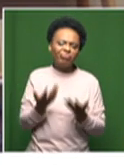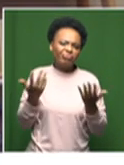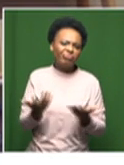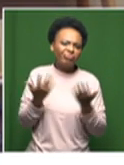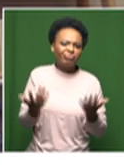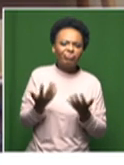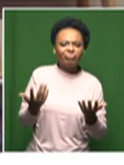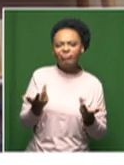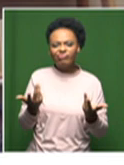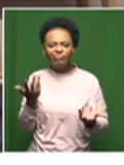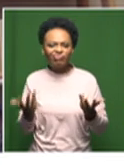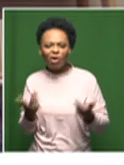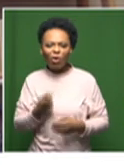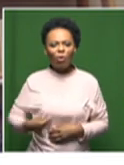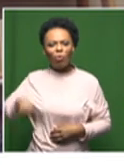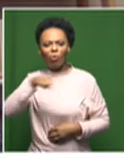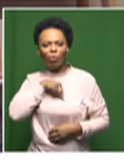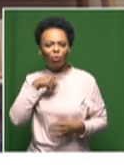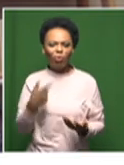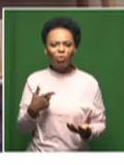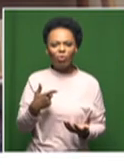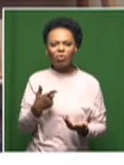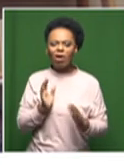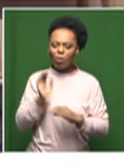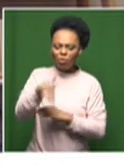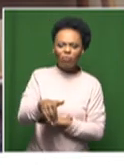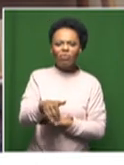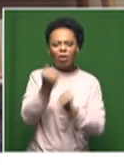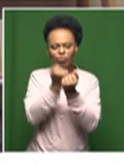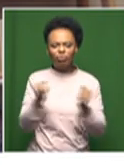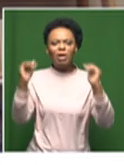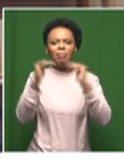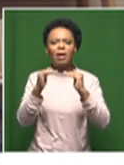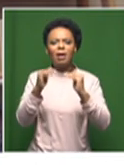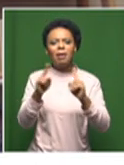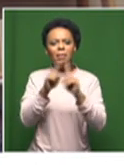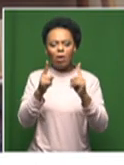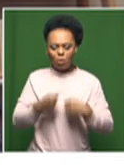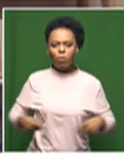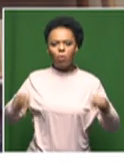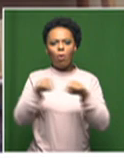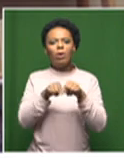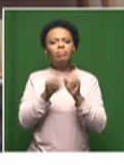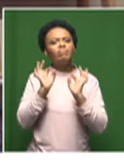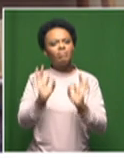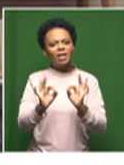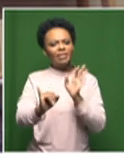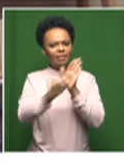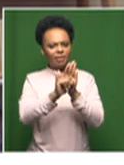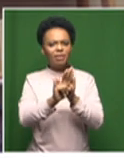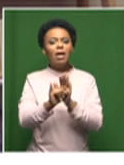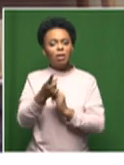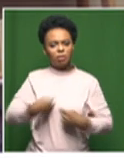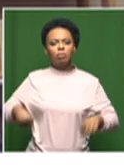to all of us have a prosperous democracy in which we are all treated with dignity, and that's something that we share as